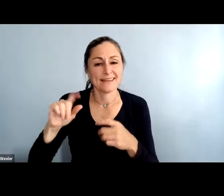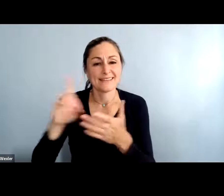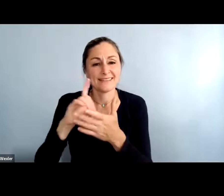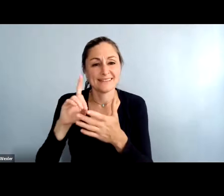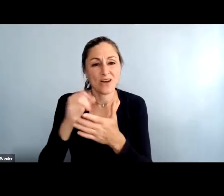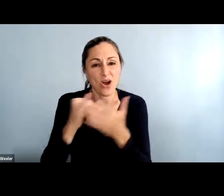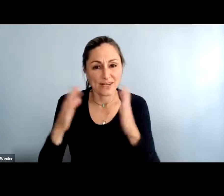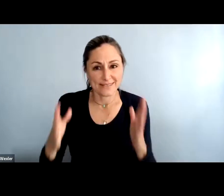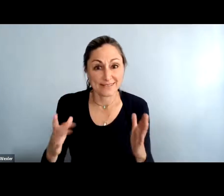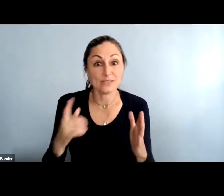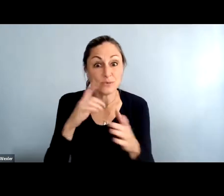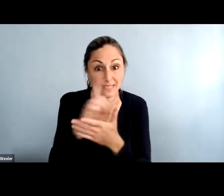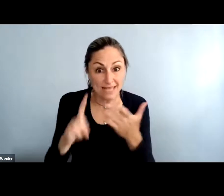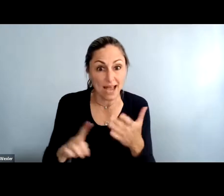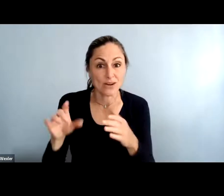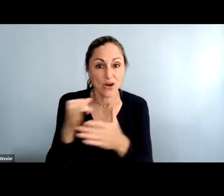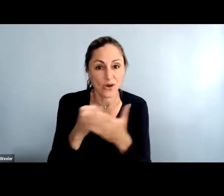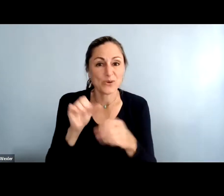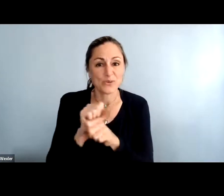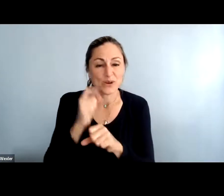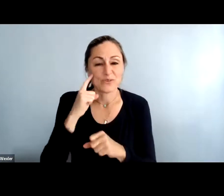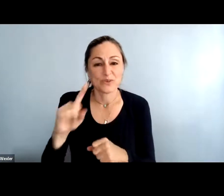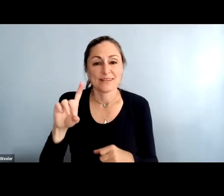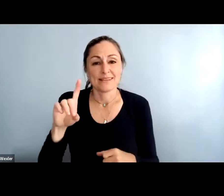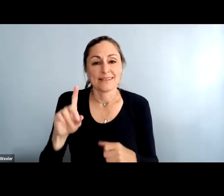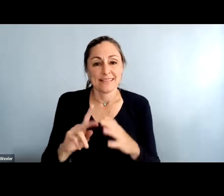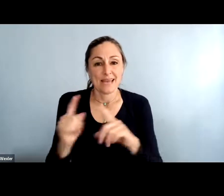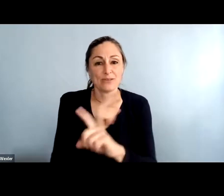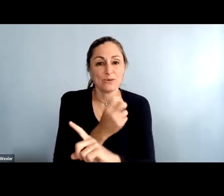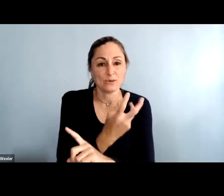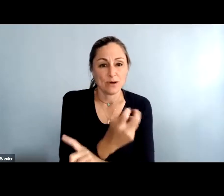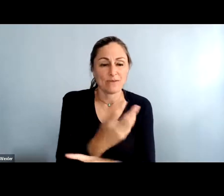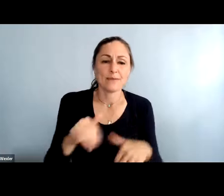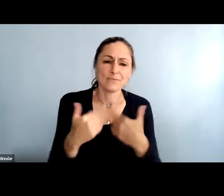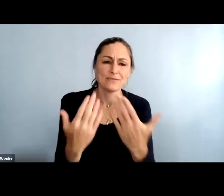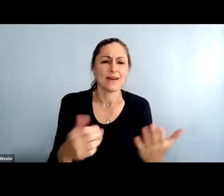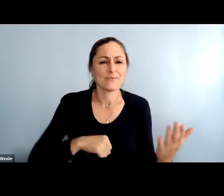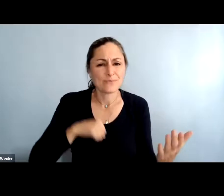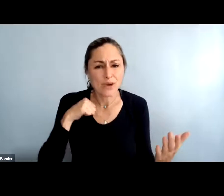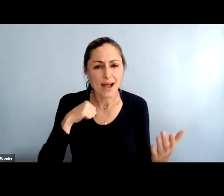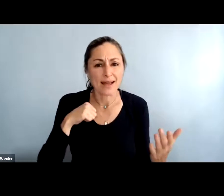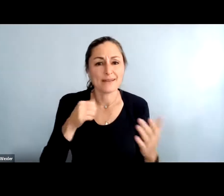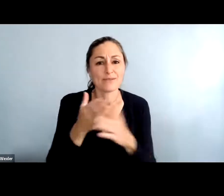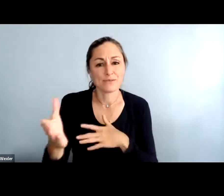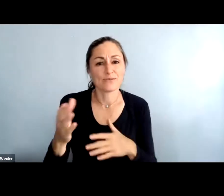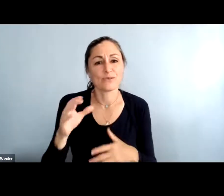K through 12 schools, and to build pride in disabled students through art.